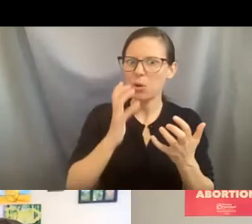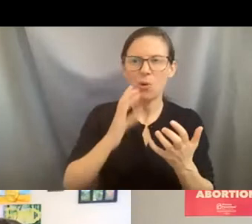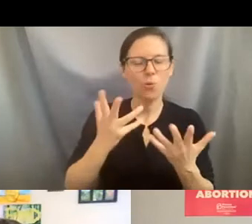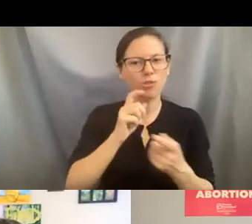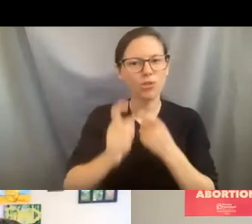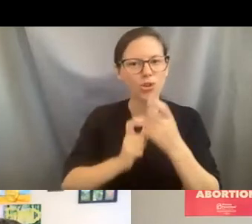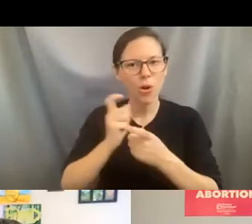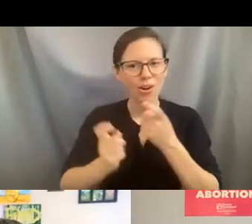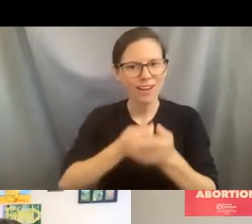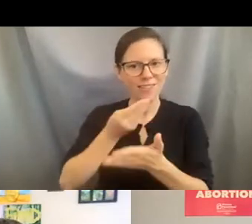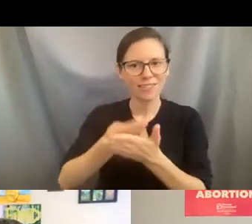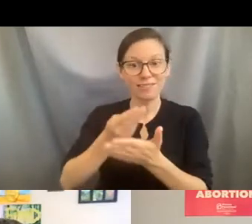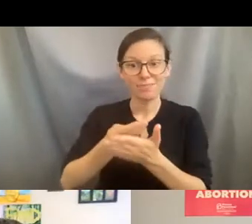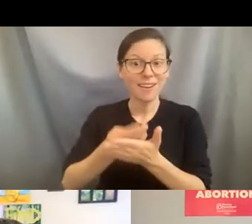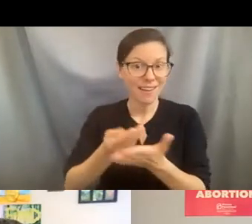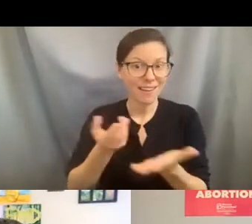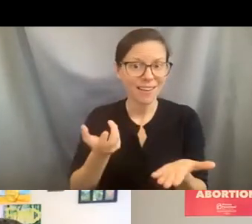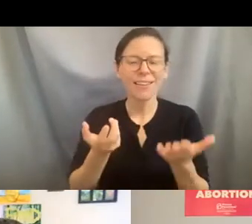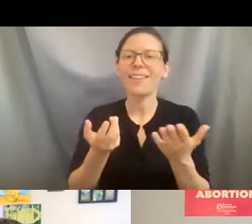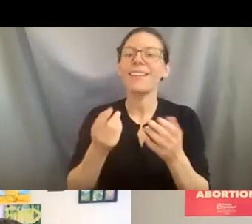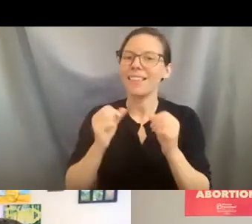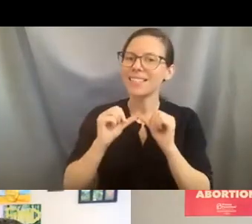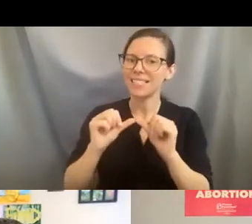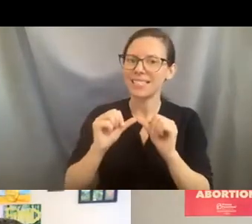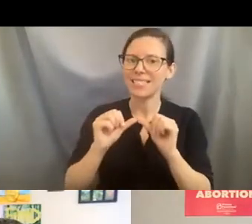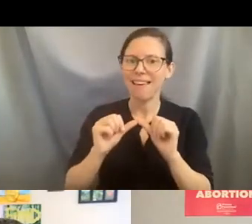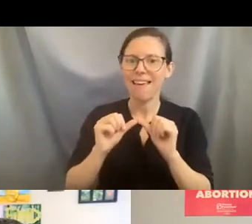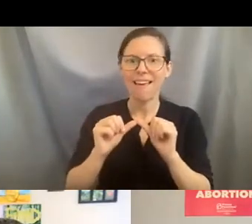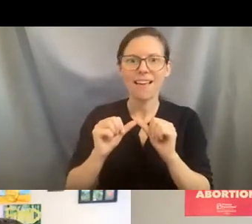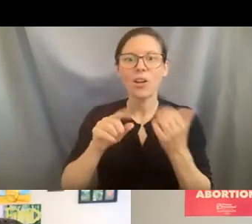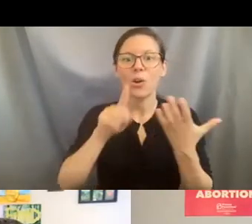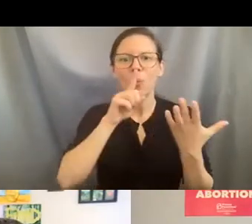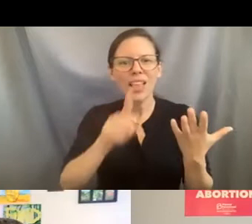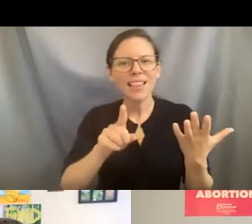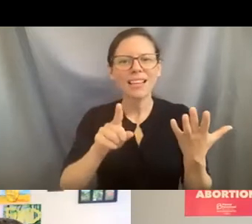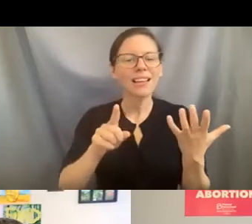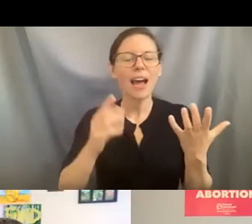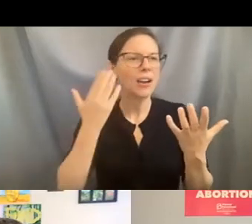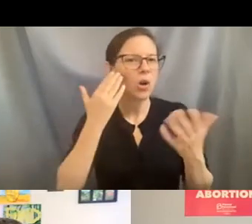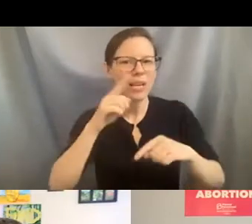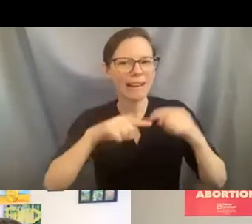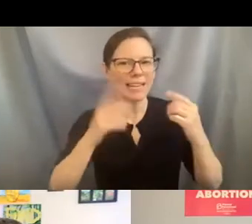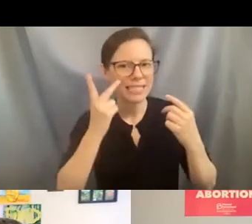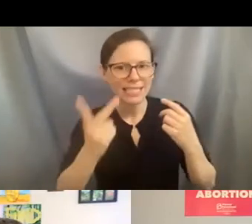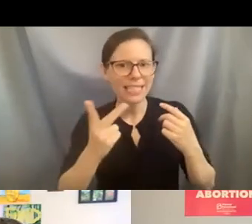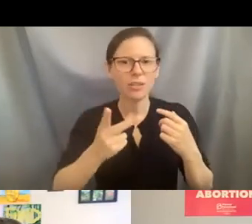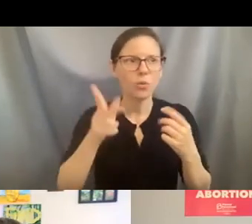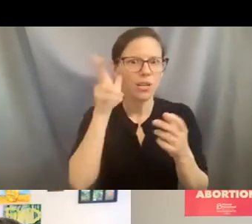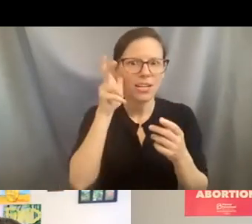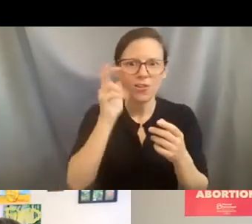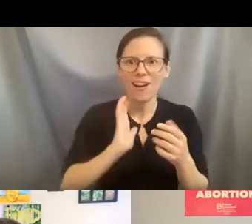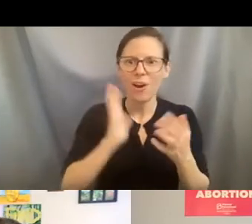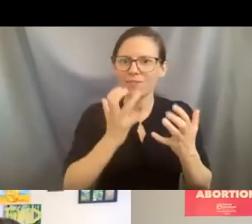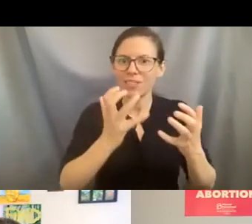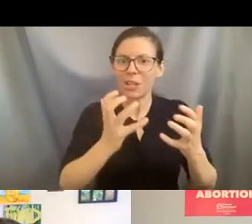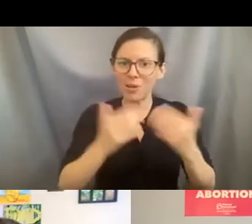of our attendees, we can't see or hear you, but I invite you to just say abortion. Just like say it right now, get used to saying it and start saying